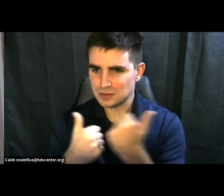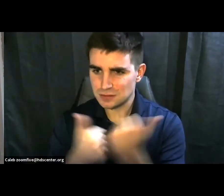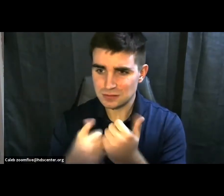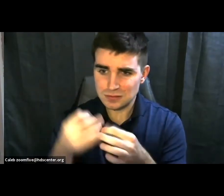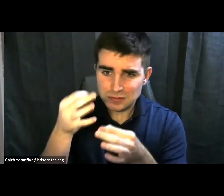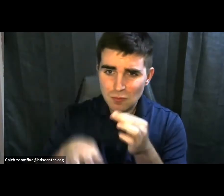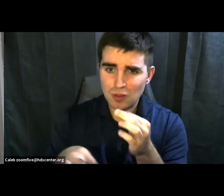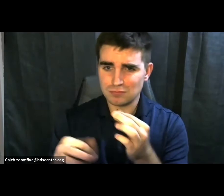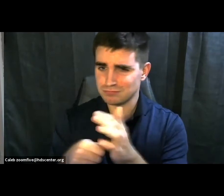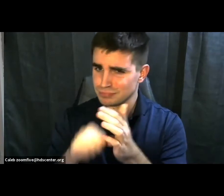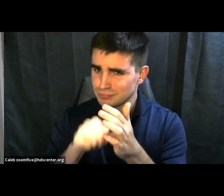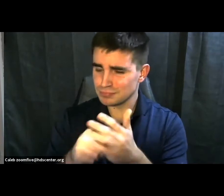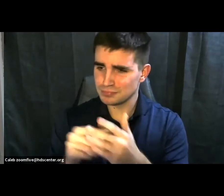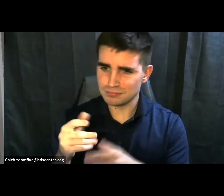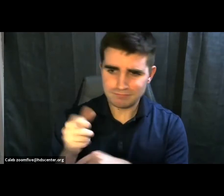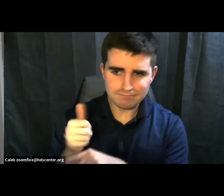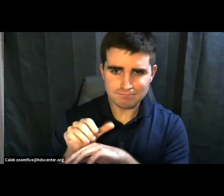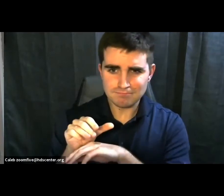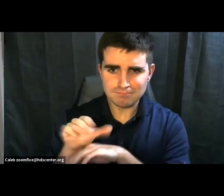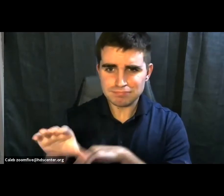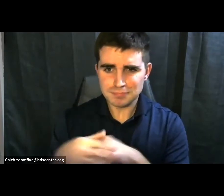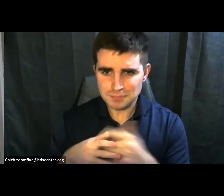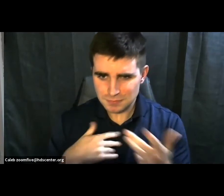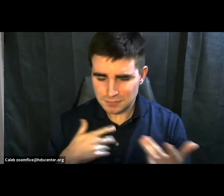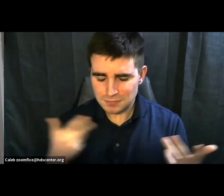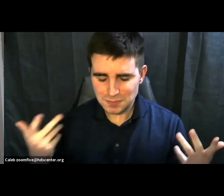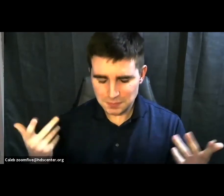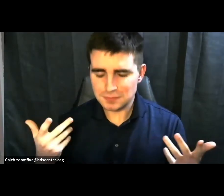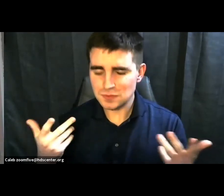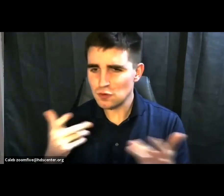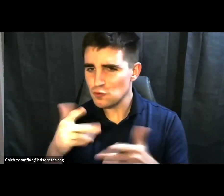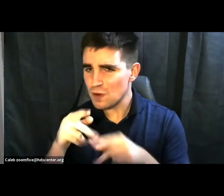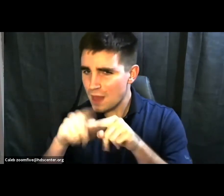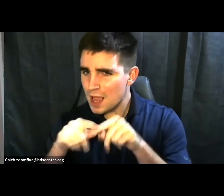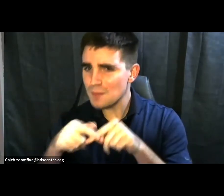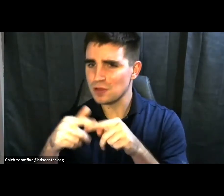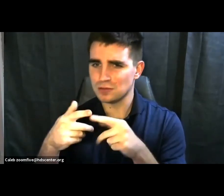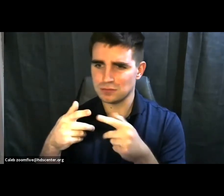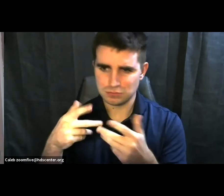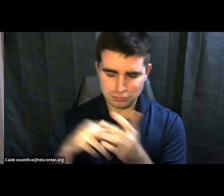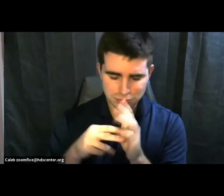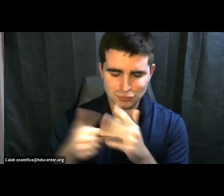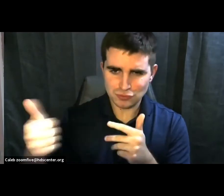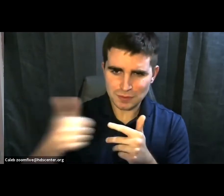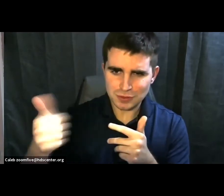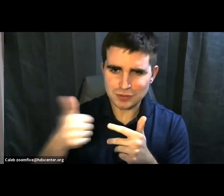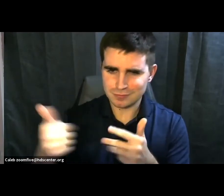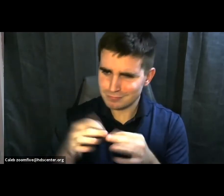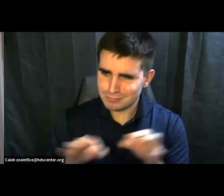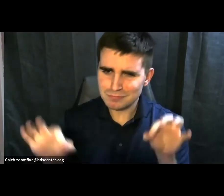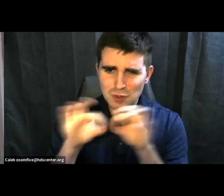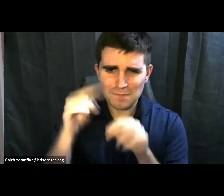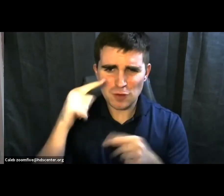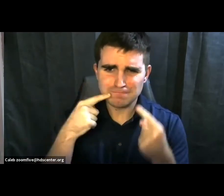and affordable accessible transportation plays an integral role in pursuing a fulfilling life. Their memories